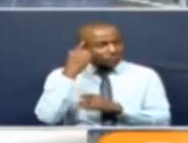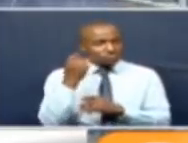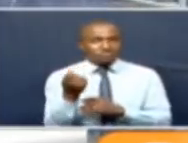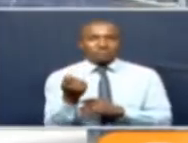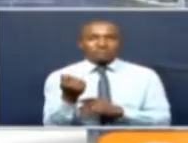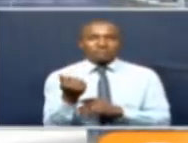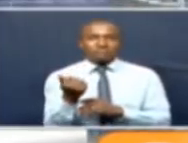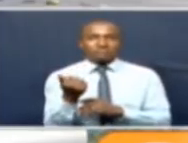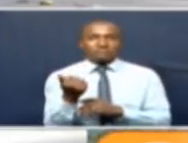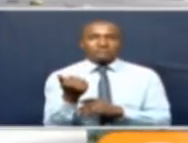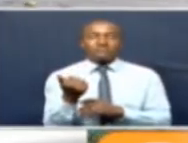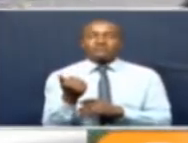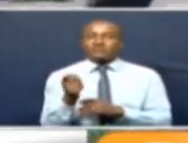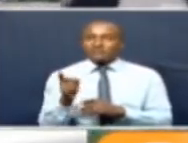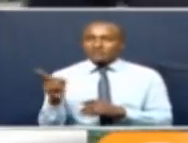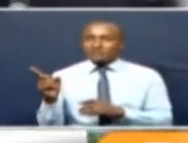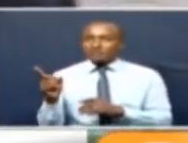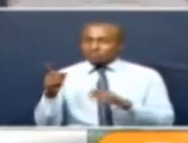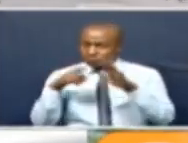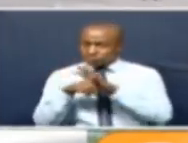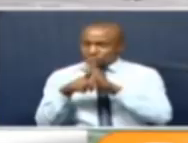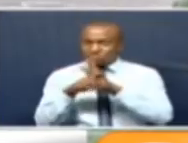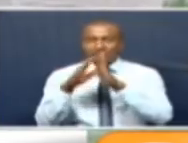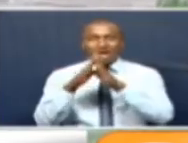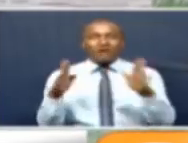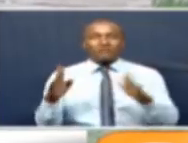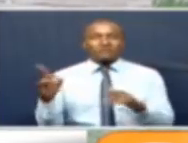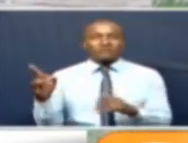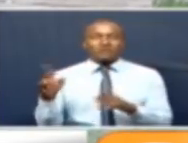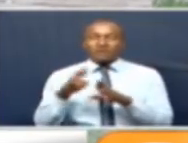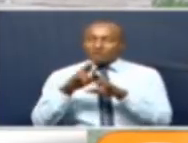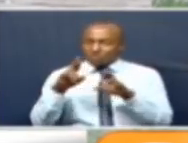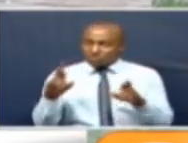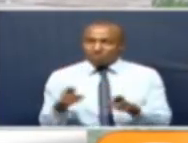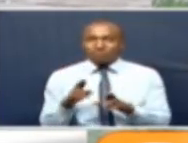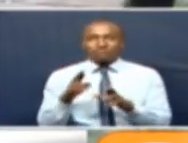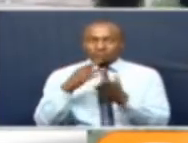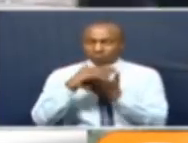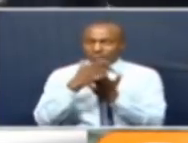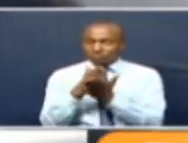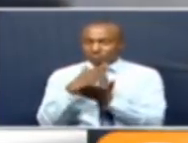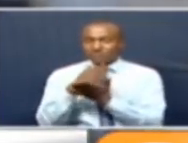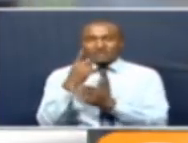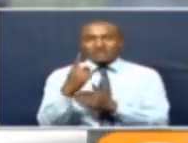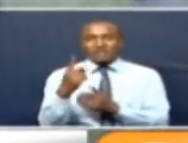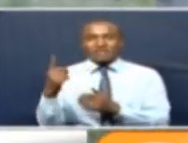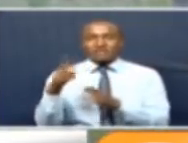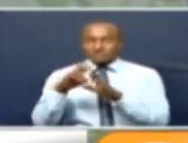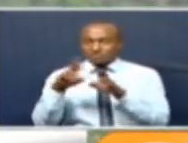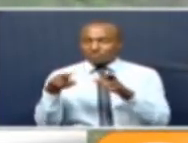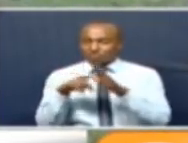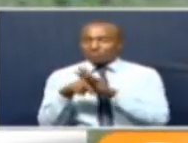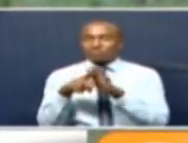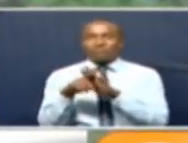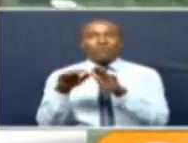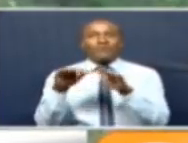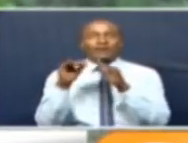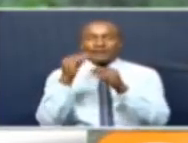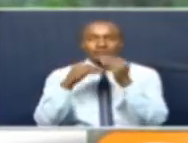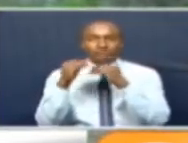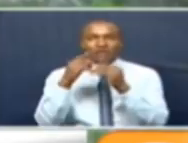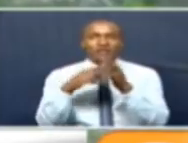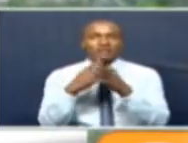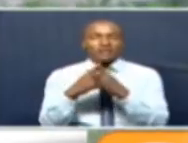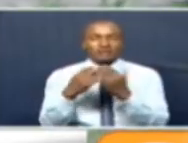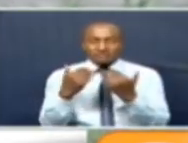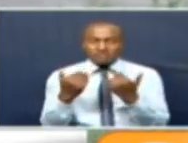Their day ends with retreating to this house that has rooms partitioned for them. They each go to their rooms, wait for dinner before they